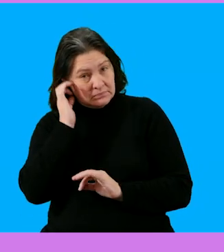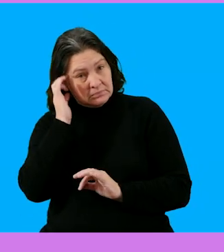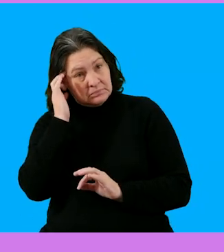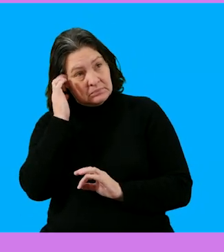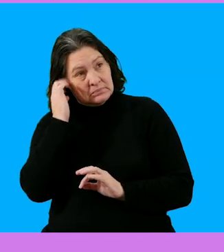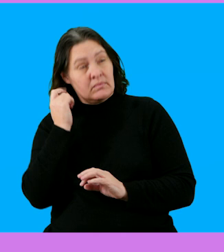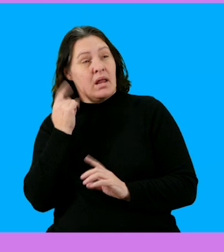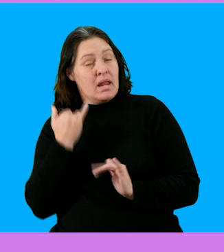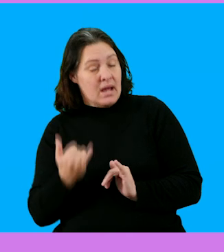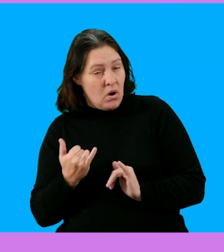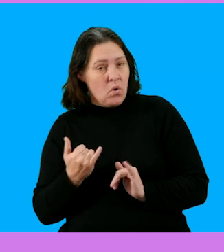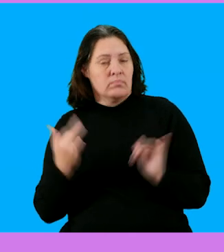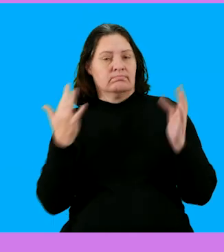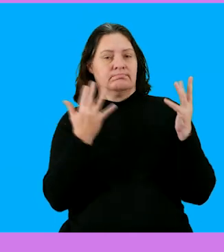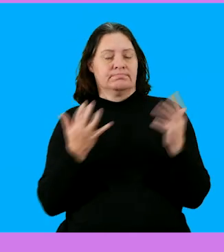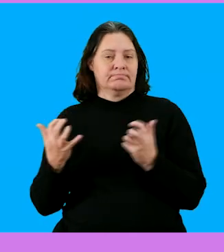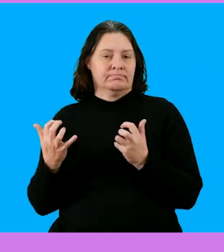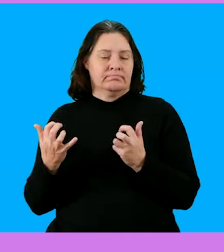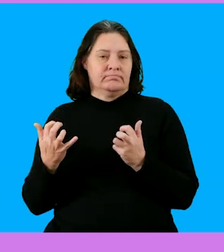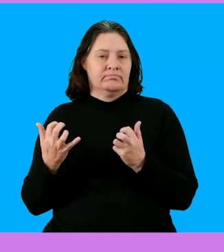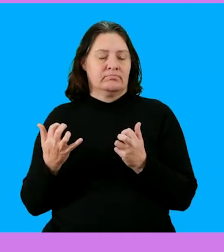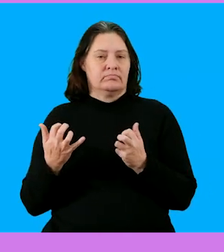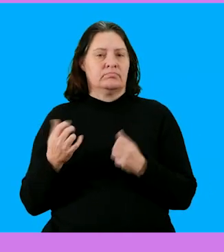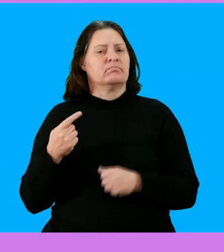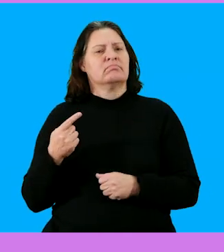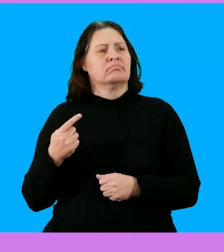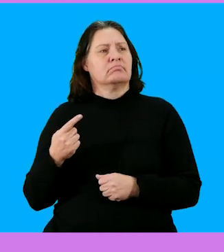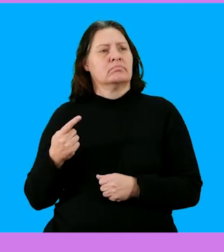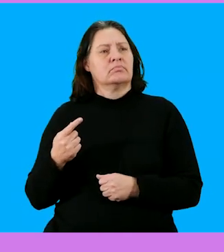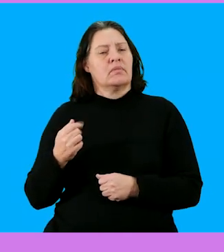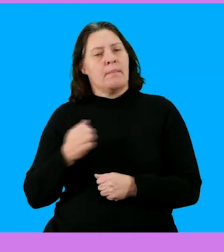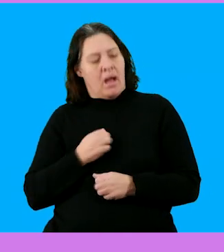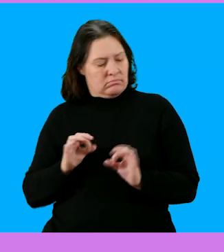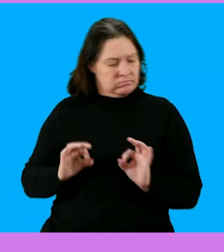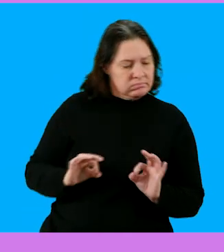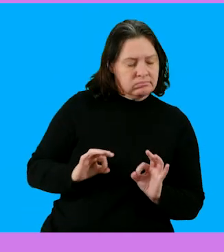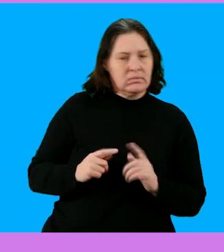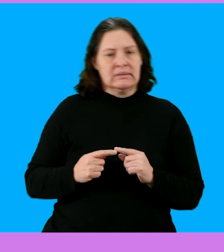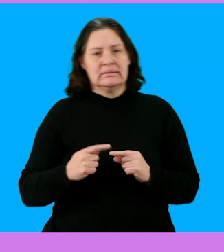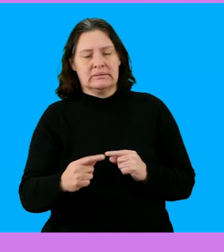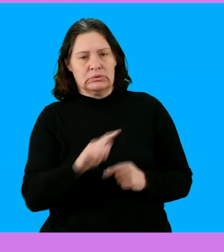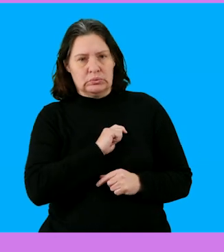now I will go and I will calculate what is my actual distance.